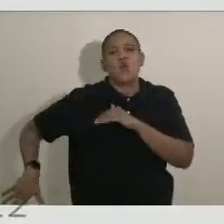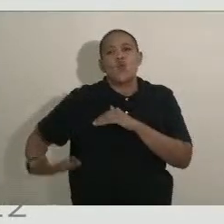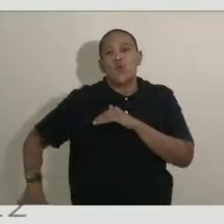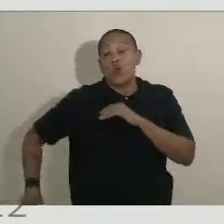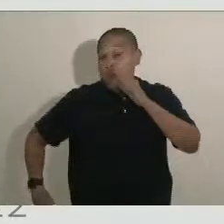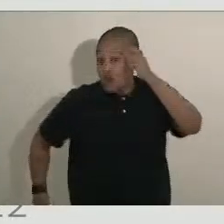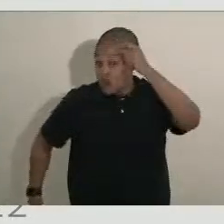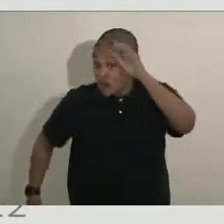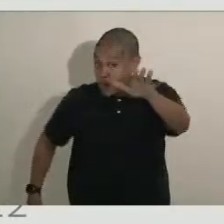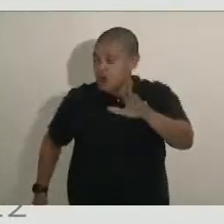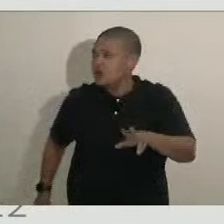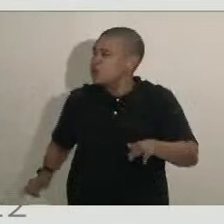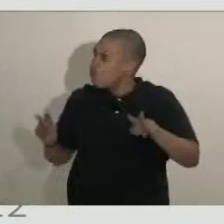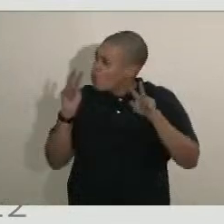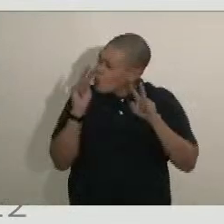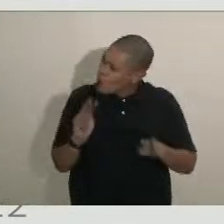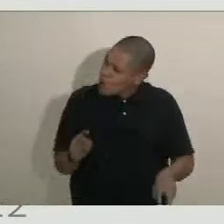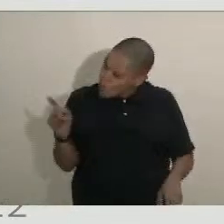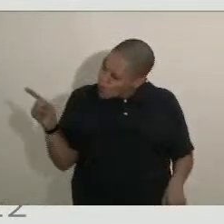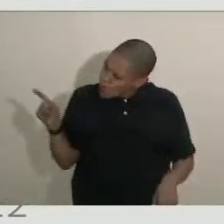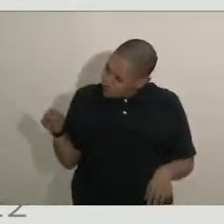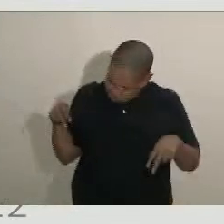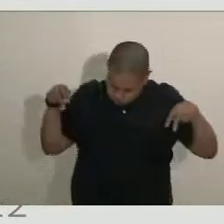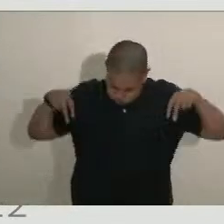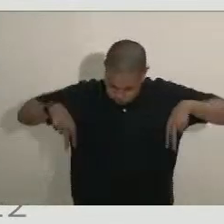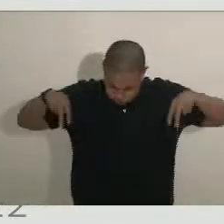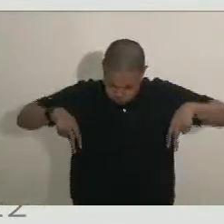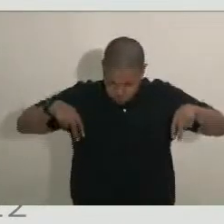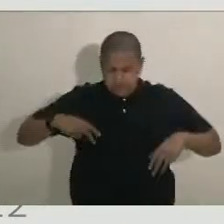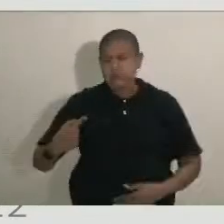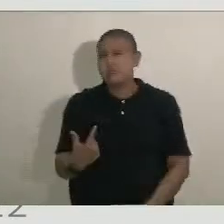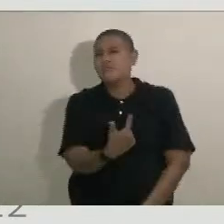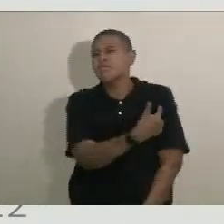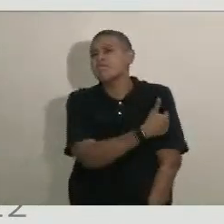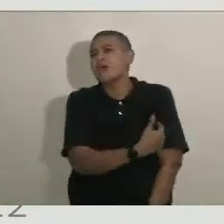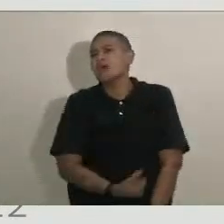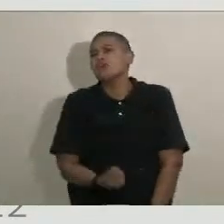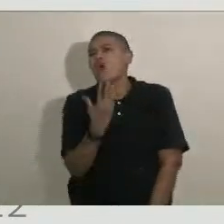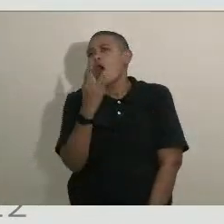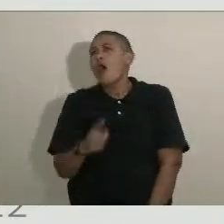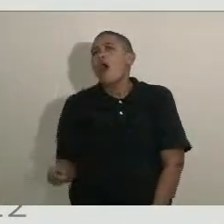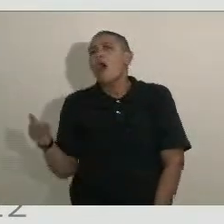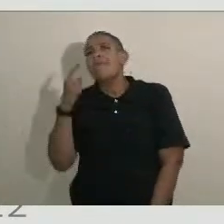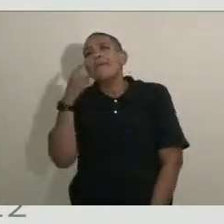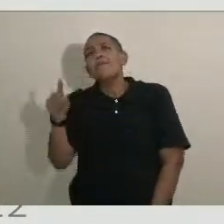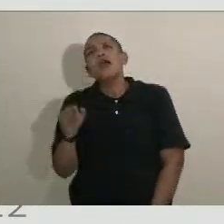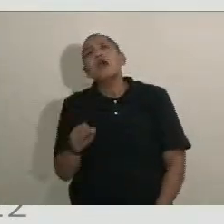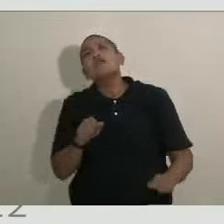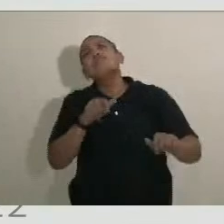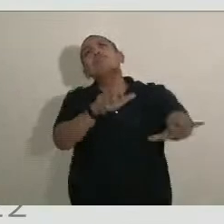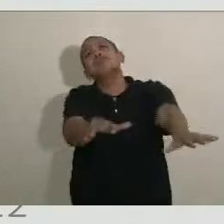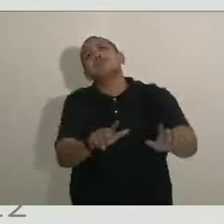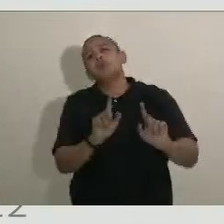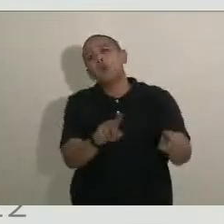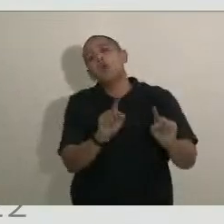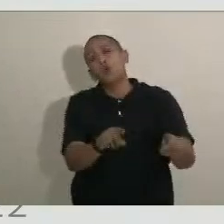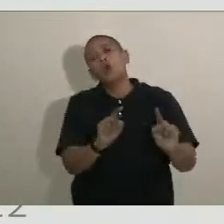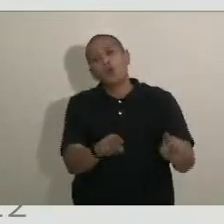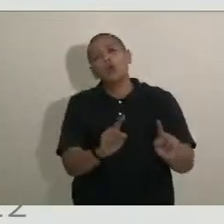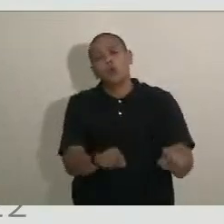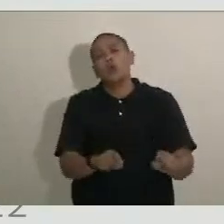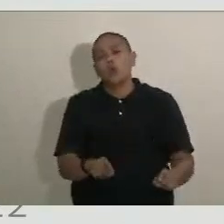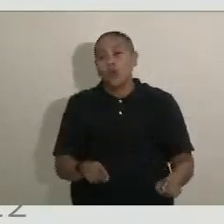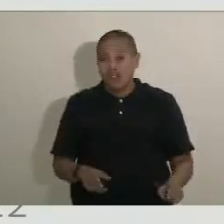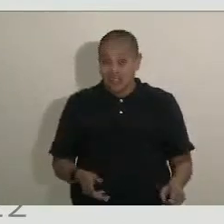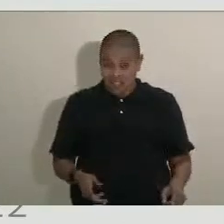However, when you look at the vaccination status of the persons that have died